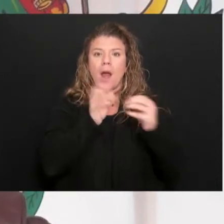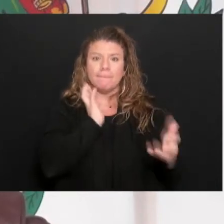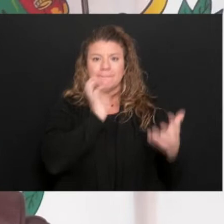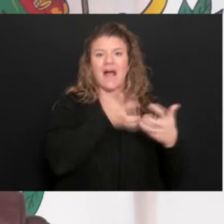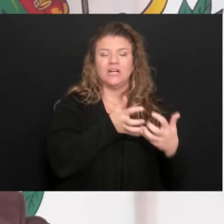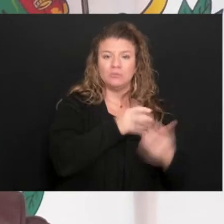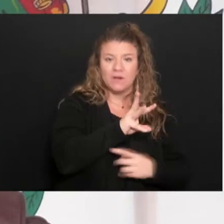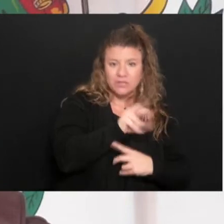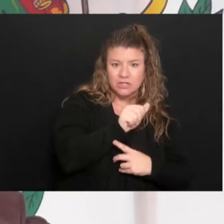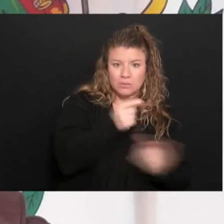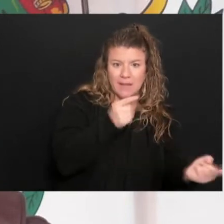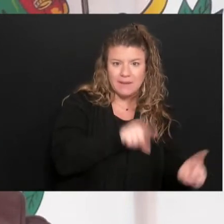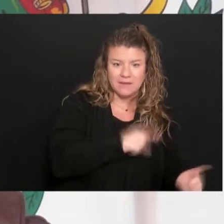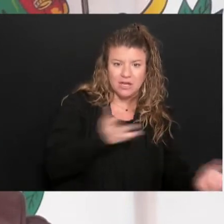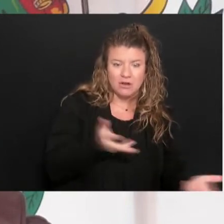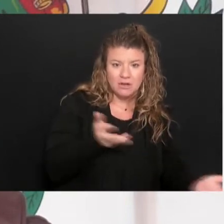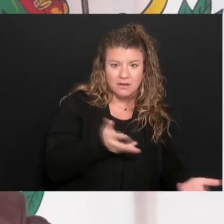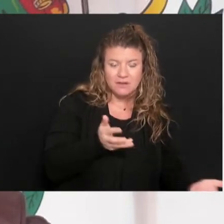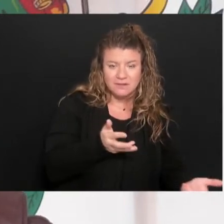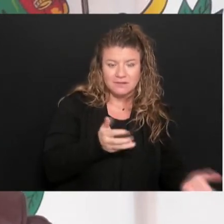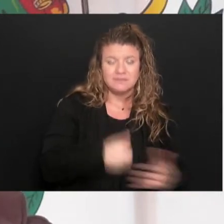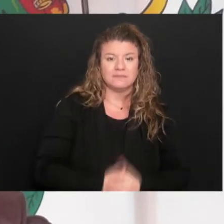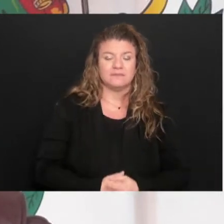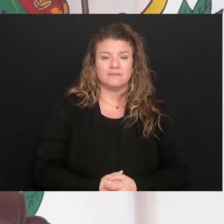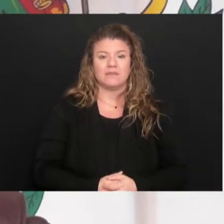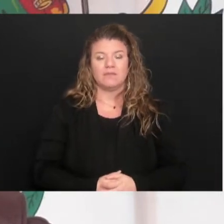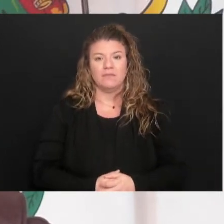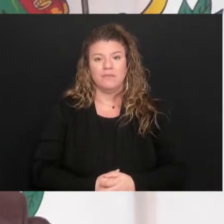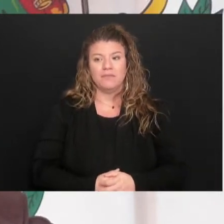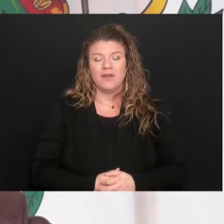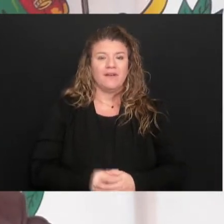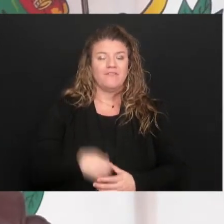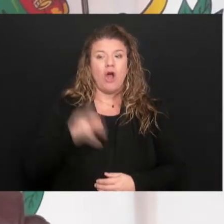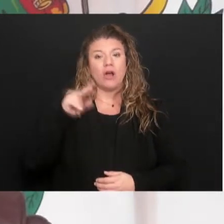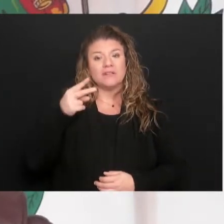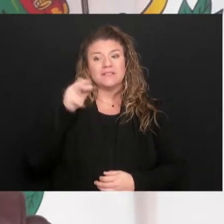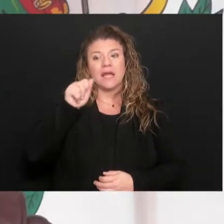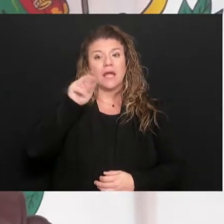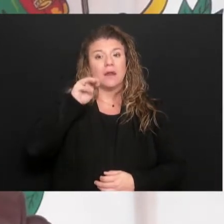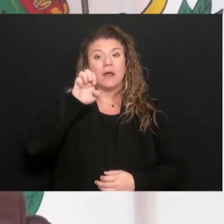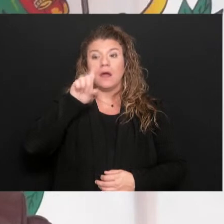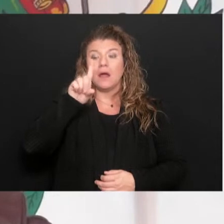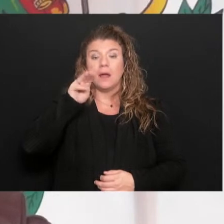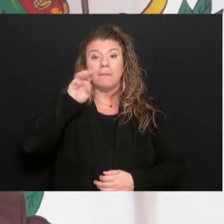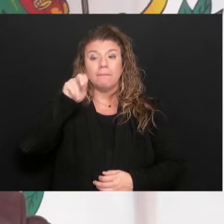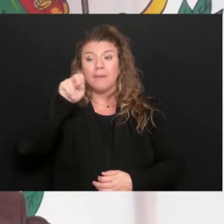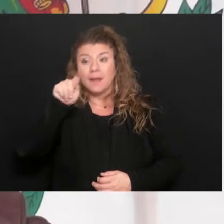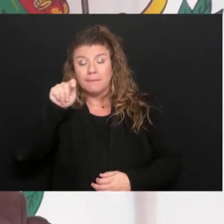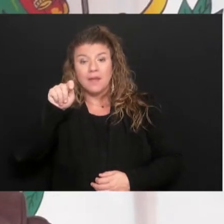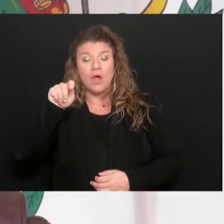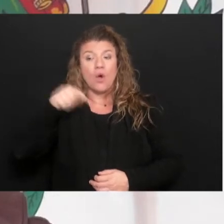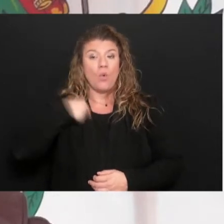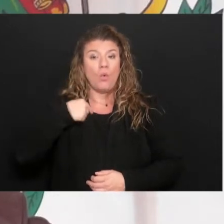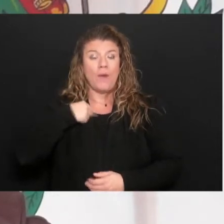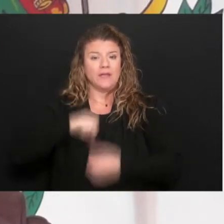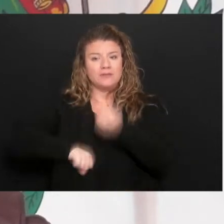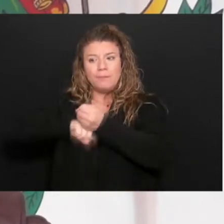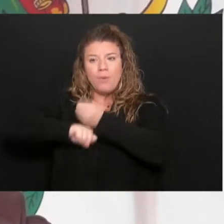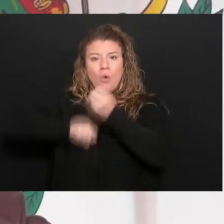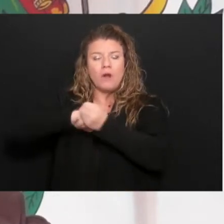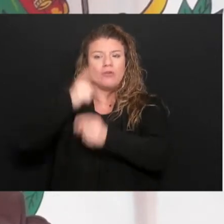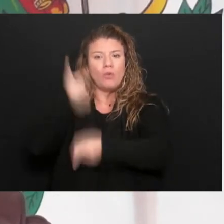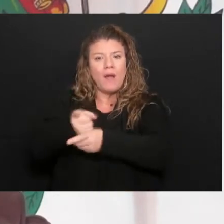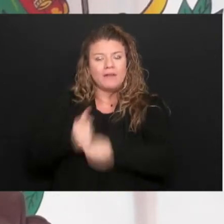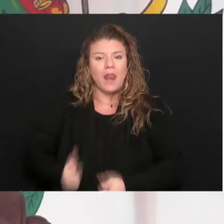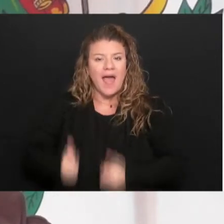in West Virginia, where we stand, for the Second Amendment. We stand strongly behind the right to life and all the different